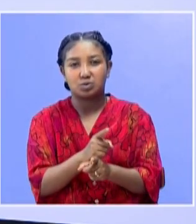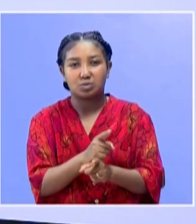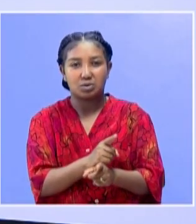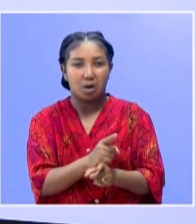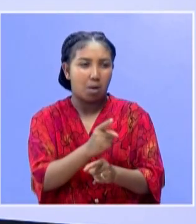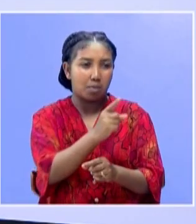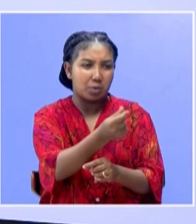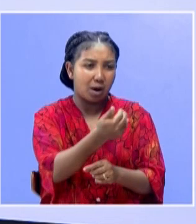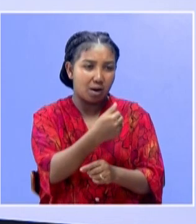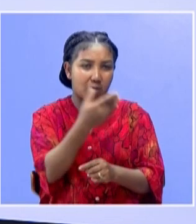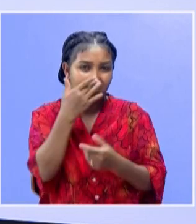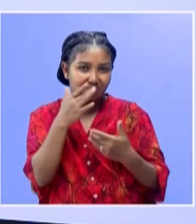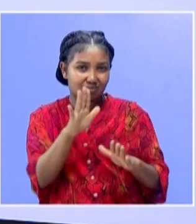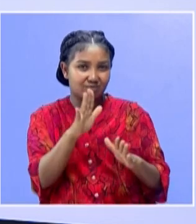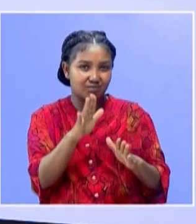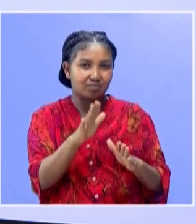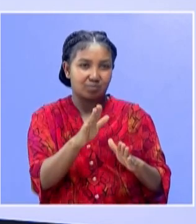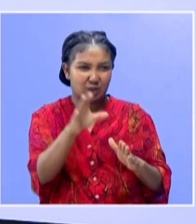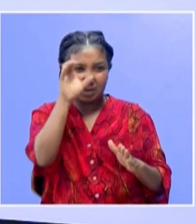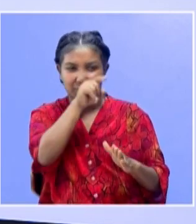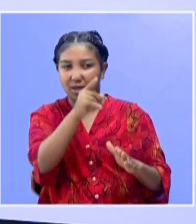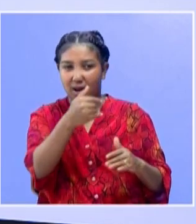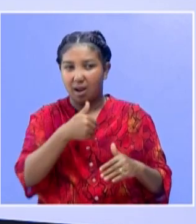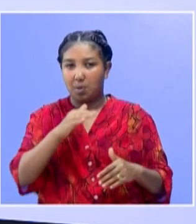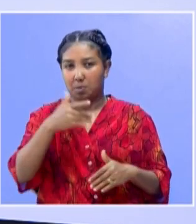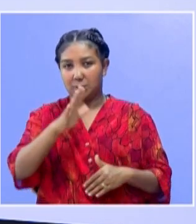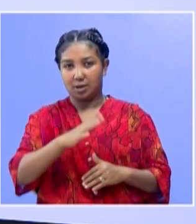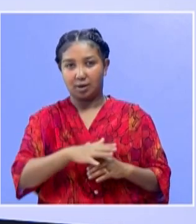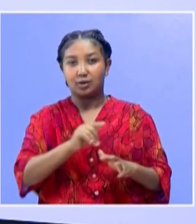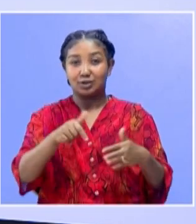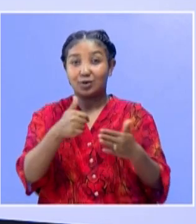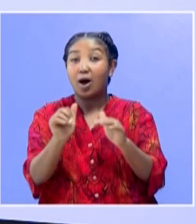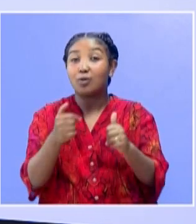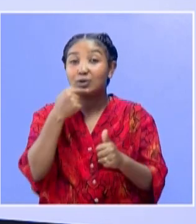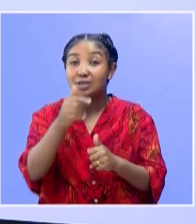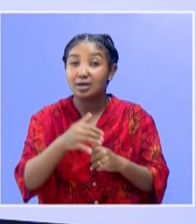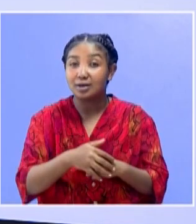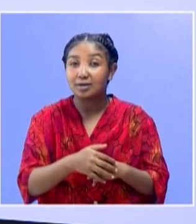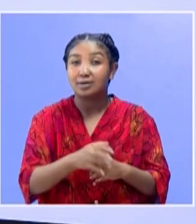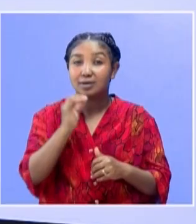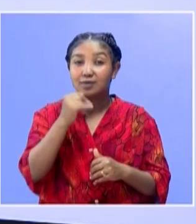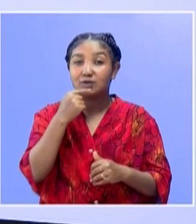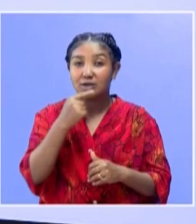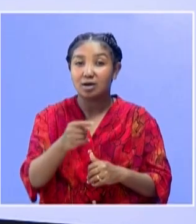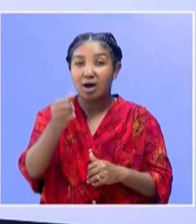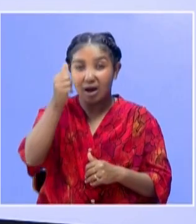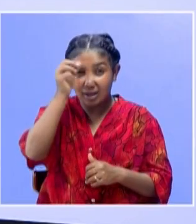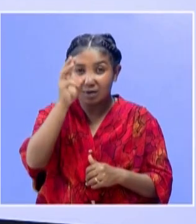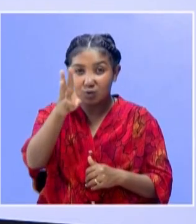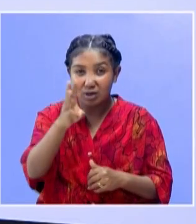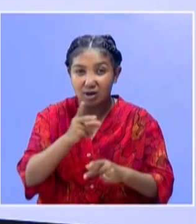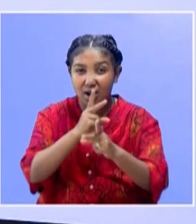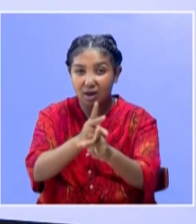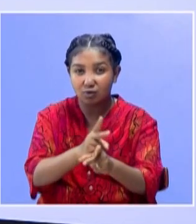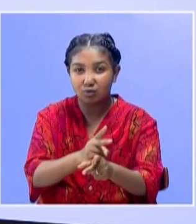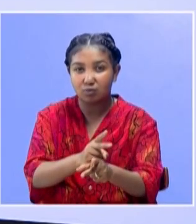pocket. Yes? But we can guess, we can tell the possibility. So how do we say? If you say Ayele will lend